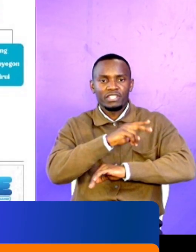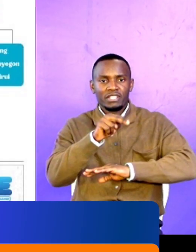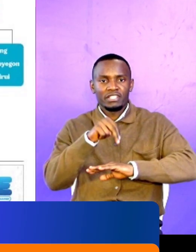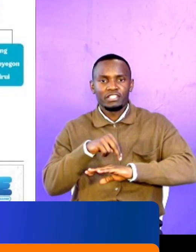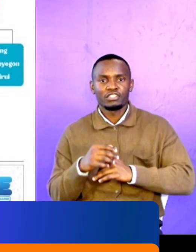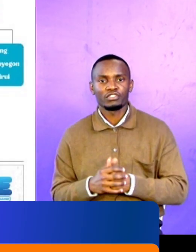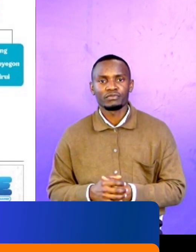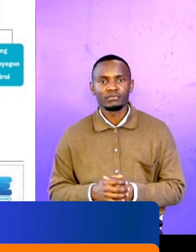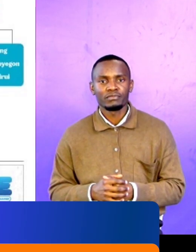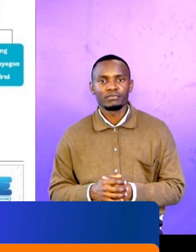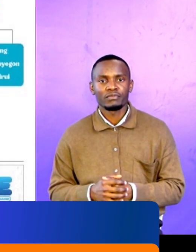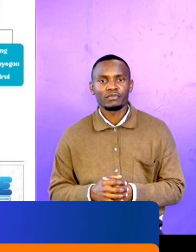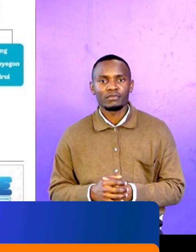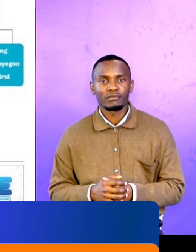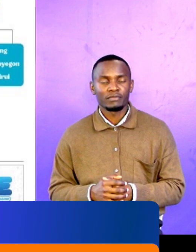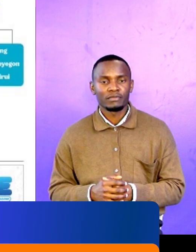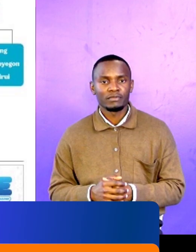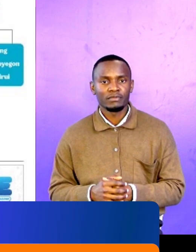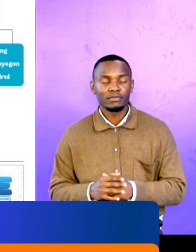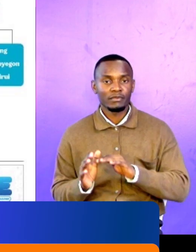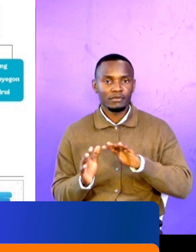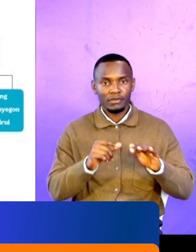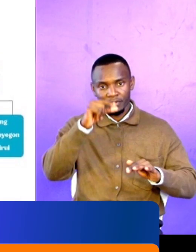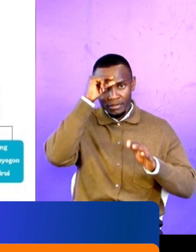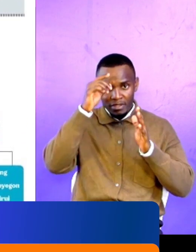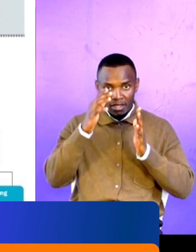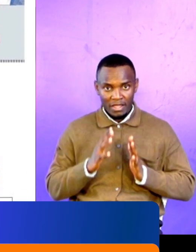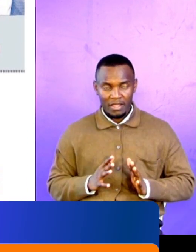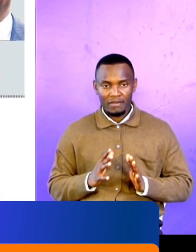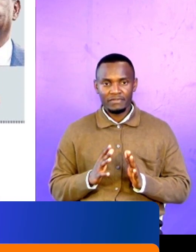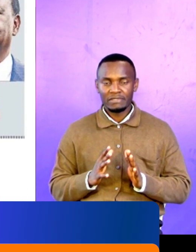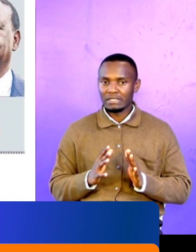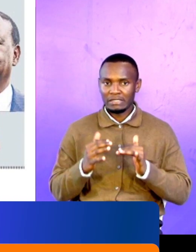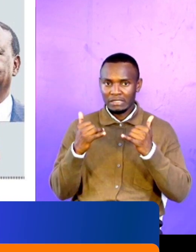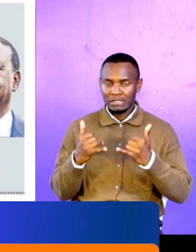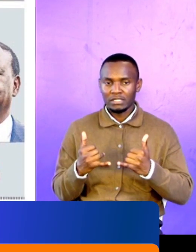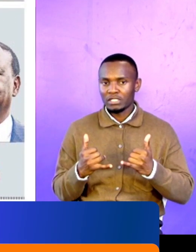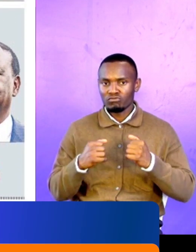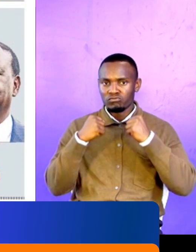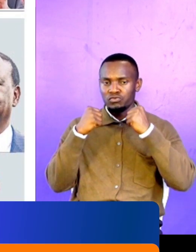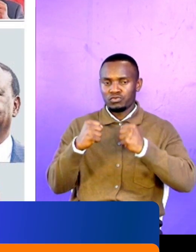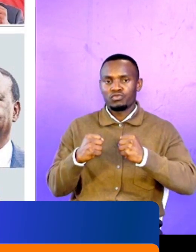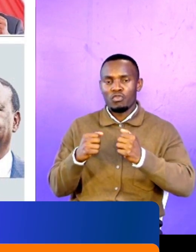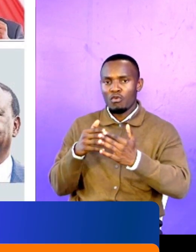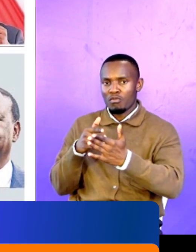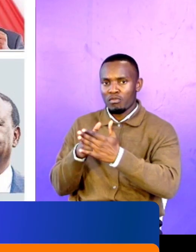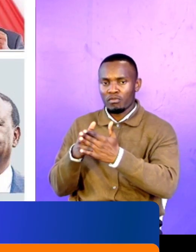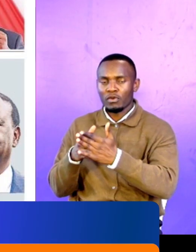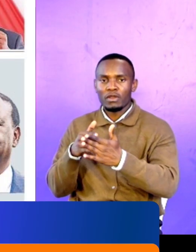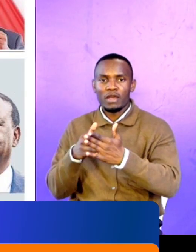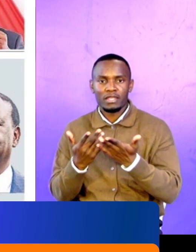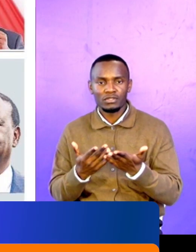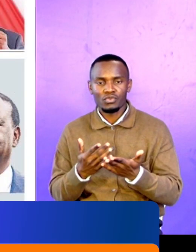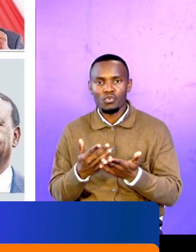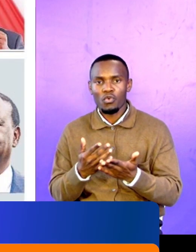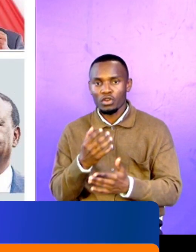this morning. It is an extensive web. Now, governors step up resistance against executive decrees. That is a story that you'll find on